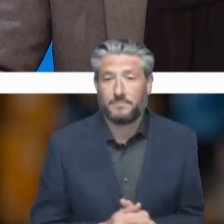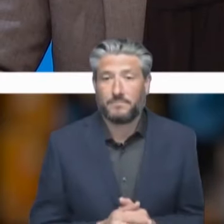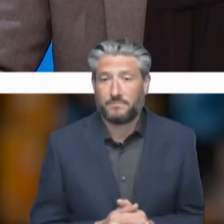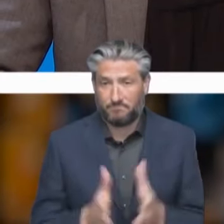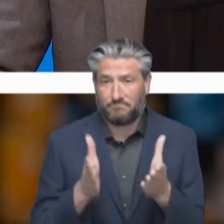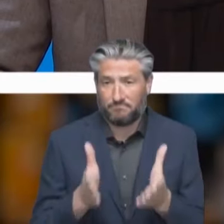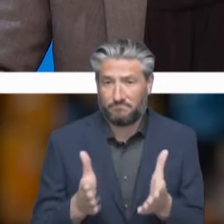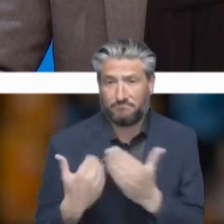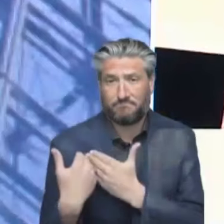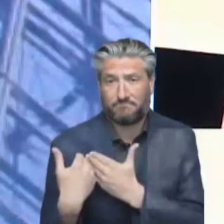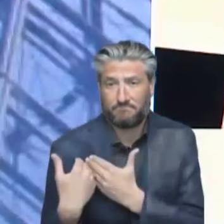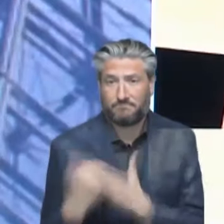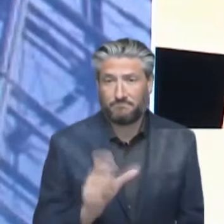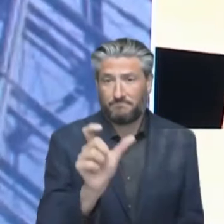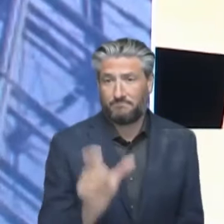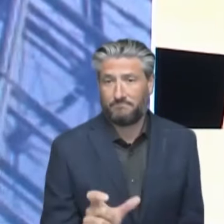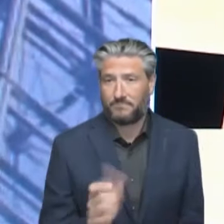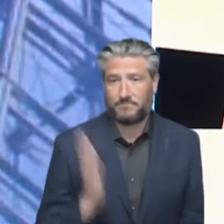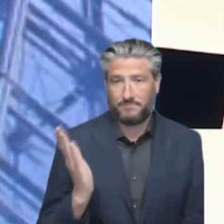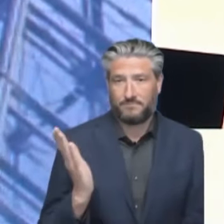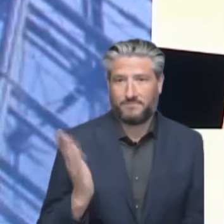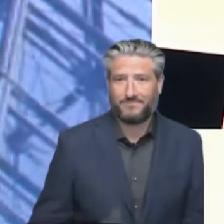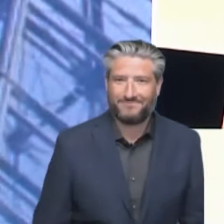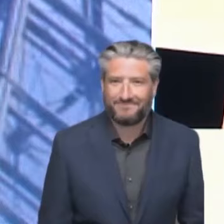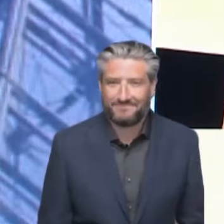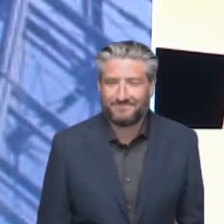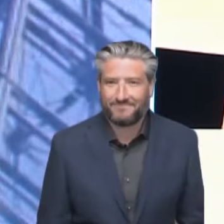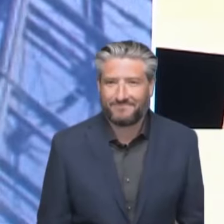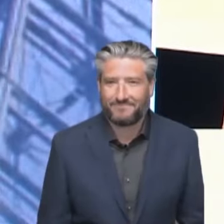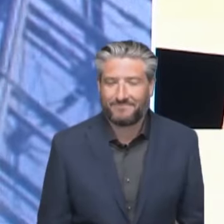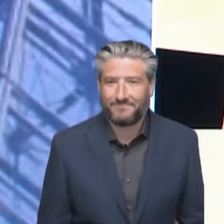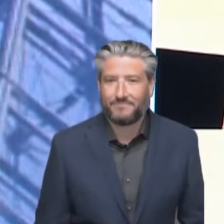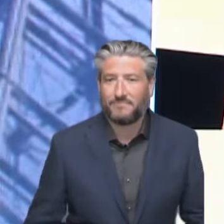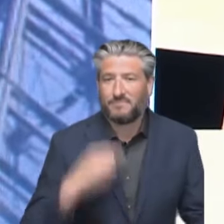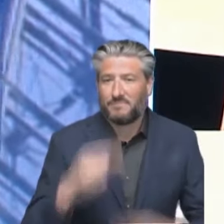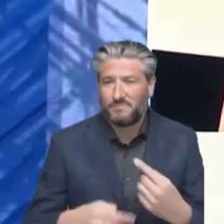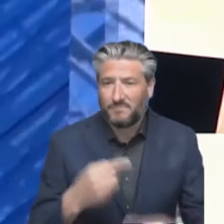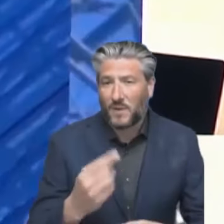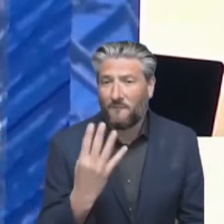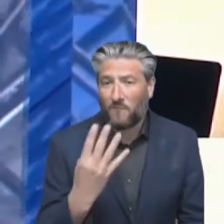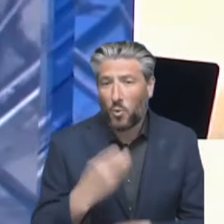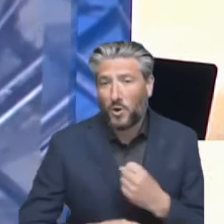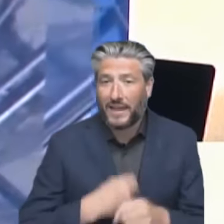Mrs. Myriam Bensala Chakroun as director for a period of 4 years. The resolution received